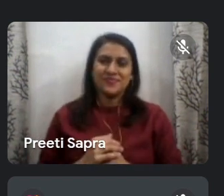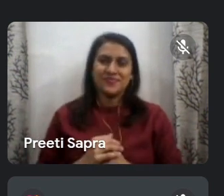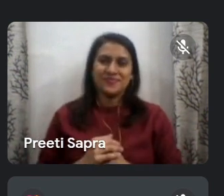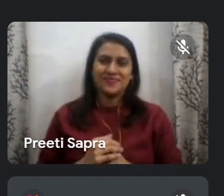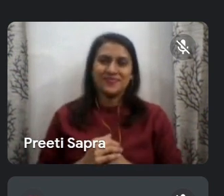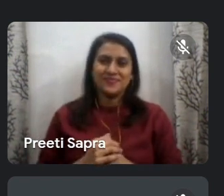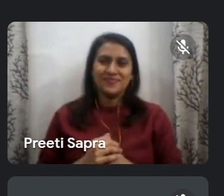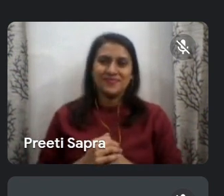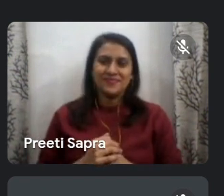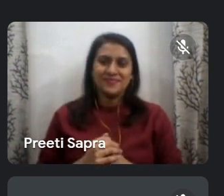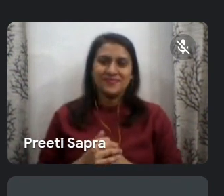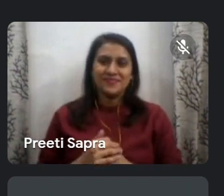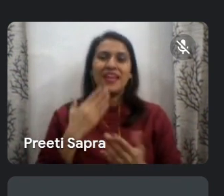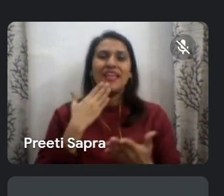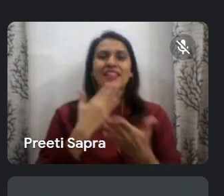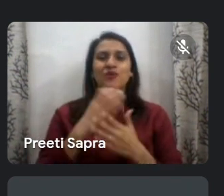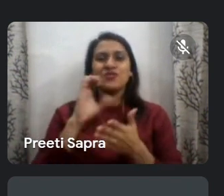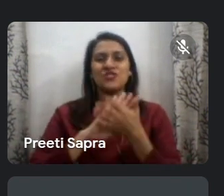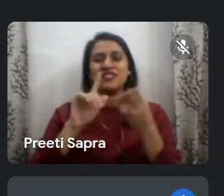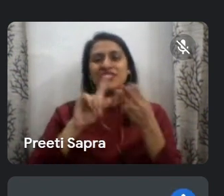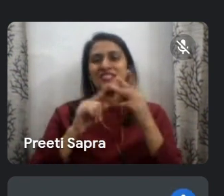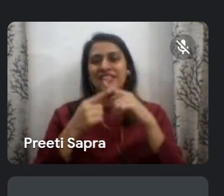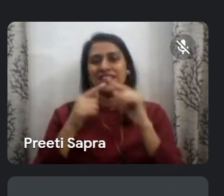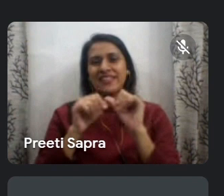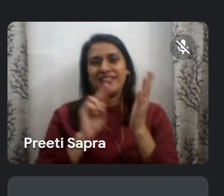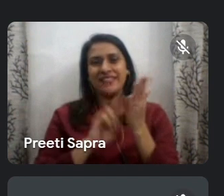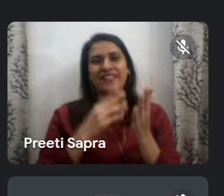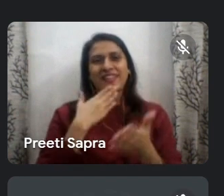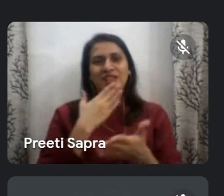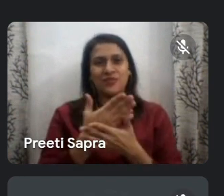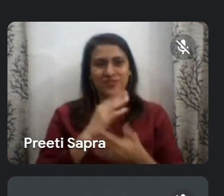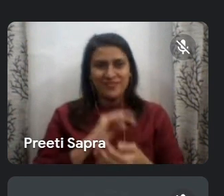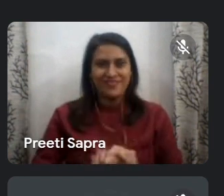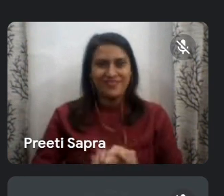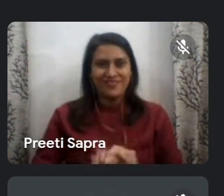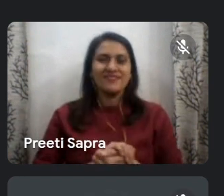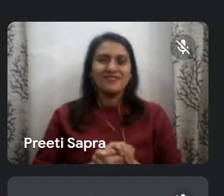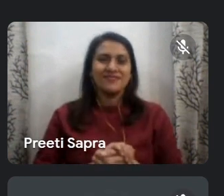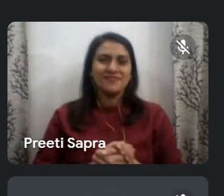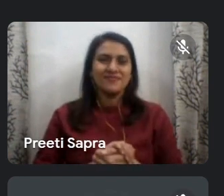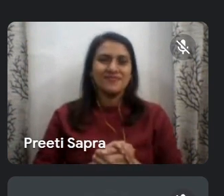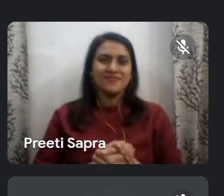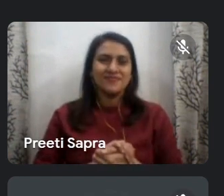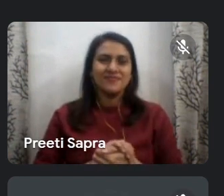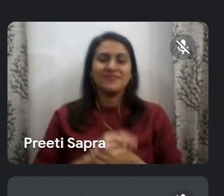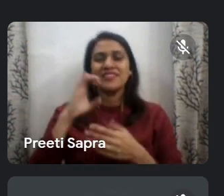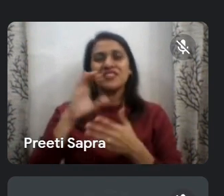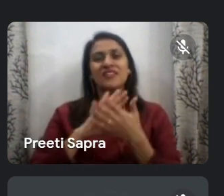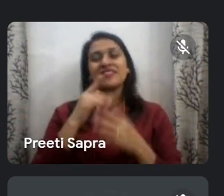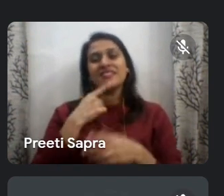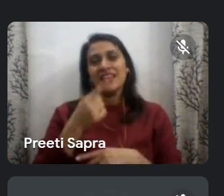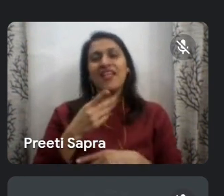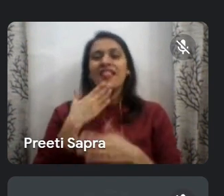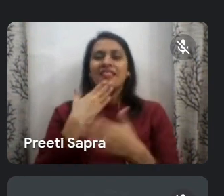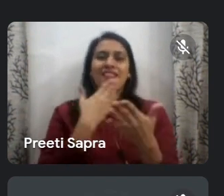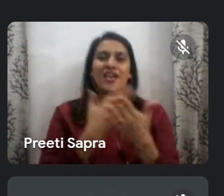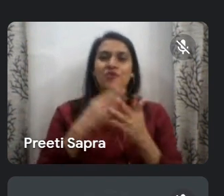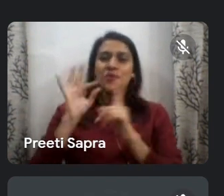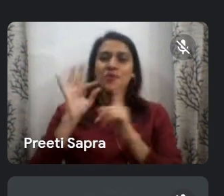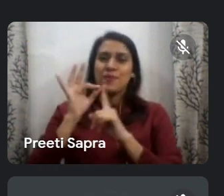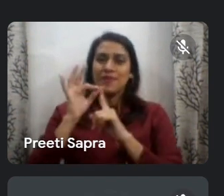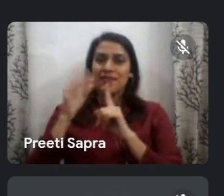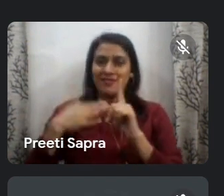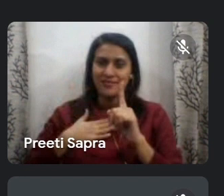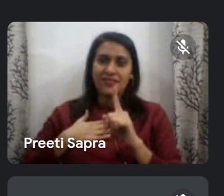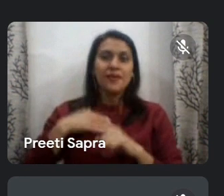Thank you, Chetan. Thanks. I'd like to thank. Thank you. Thank you. So I'd like to thank our sign language interpreters, Preeti Sapra and Mr. Arun C.